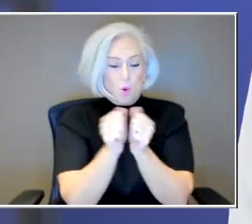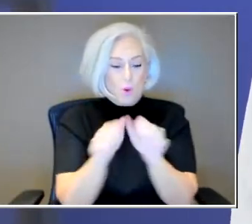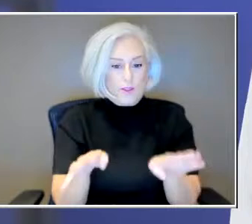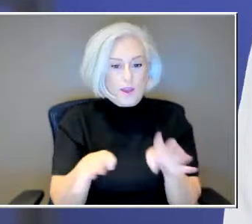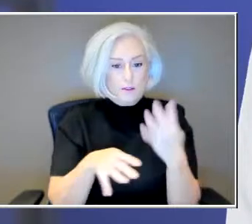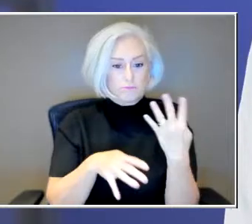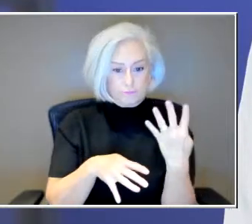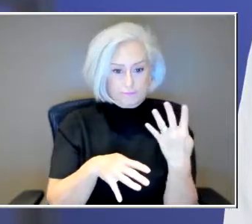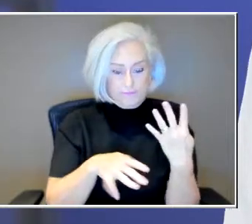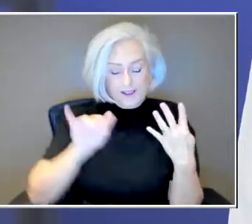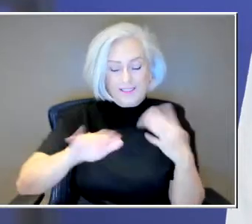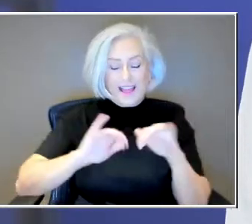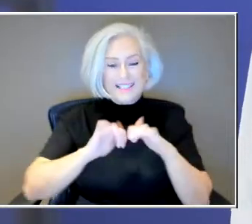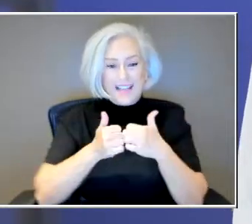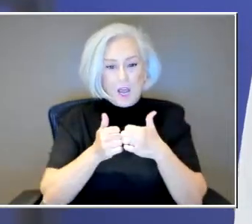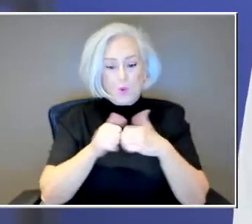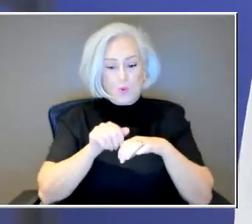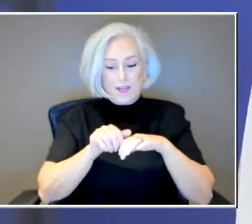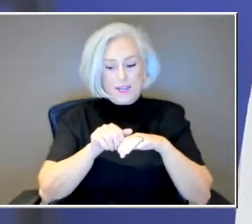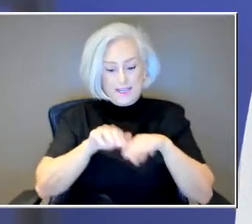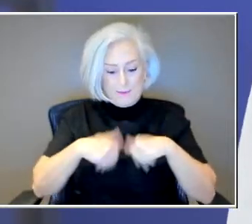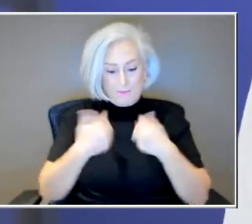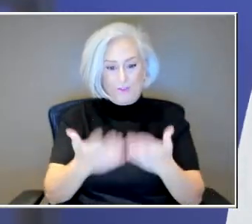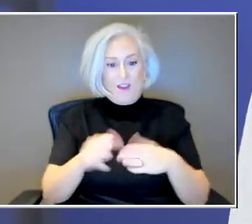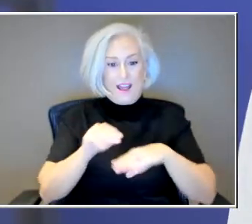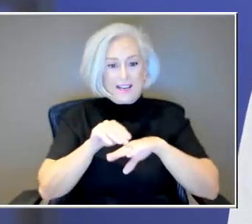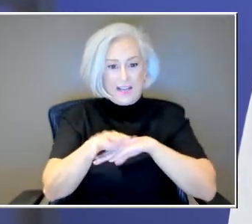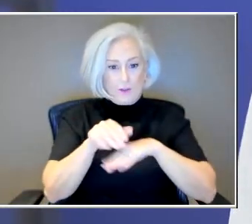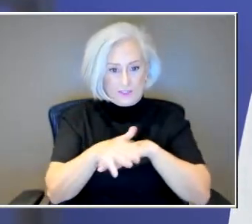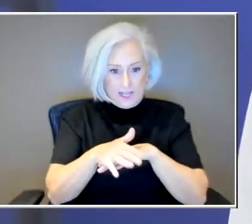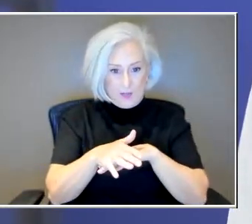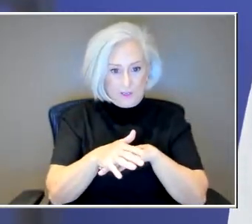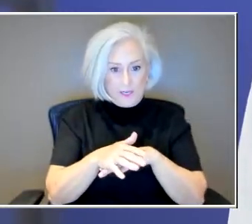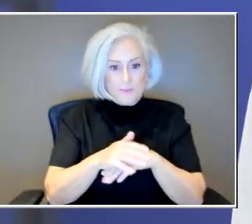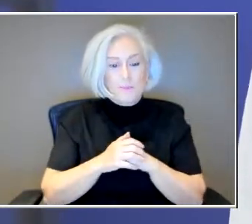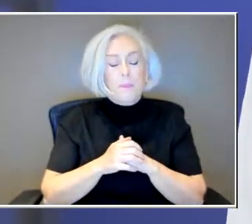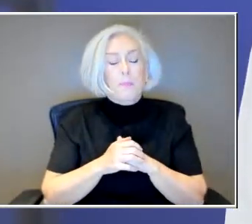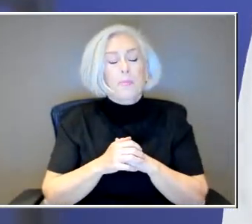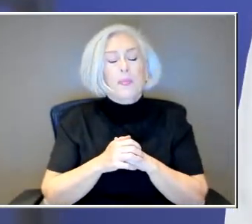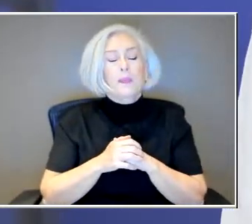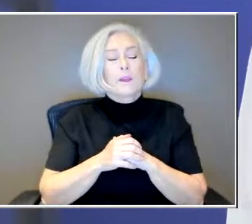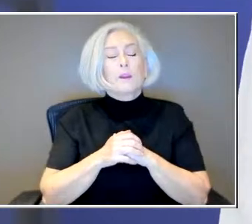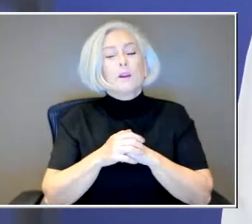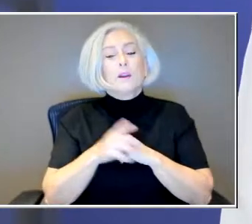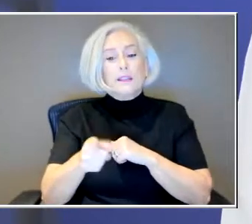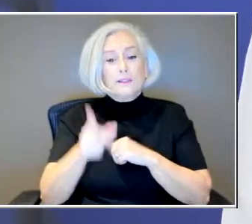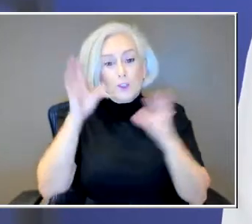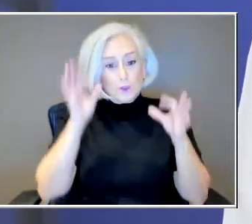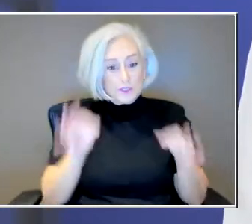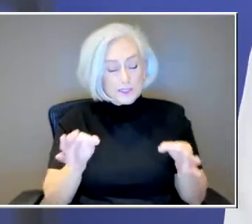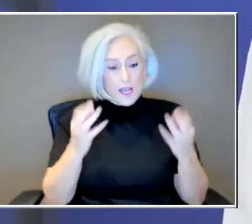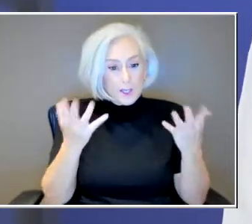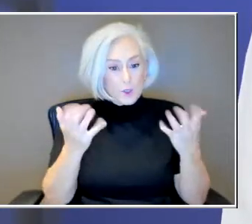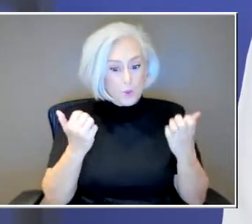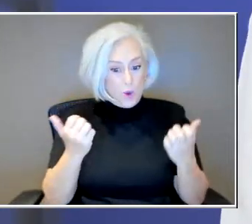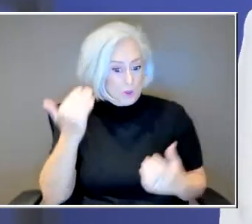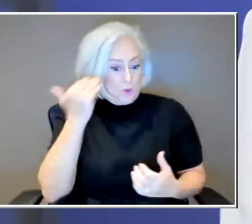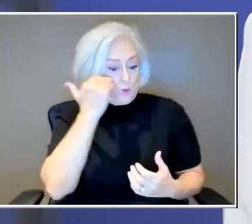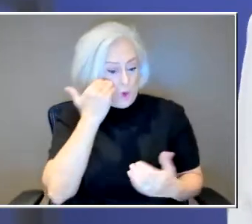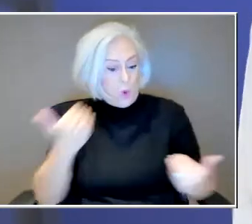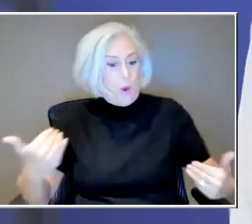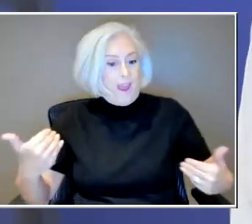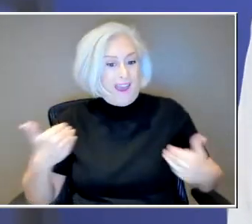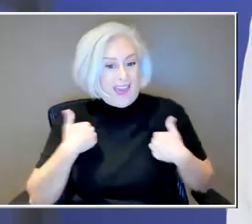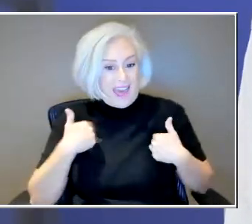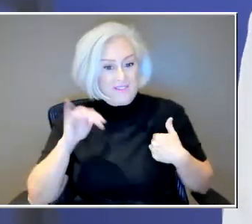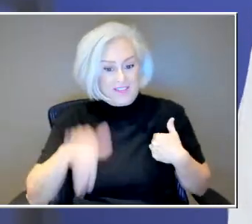families, that it's a 50-50 if you have it to pass it on. And then whether you choose to want to know whether you are in that